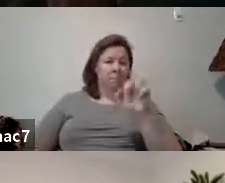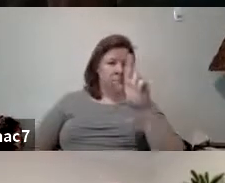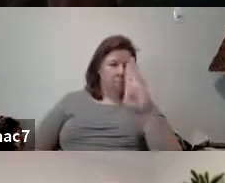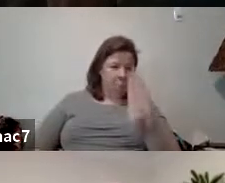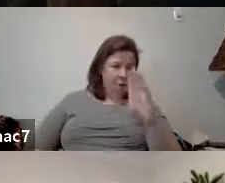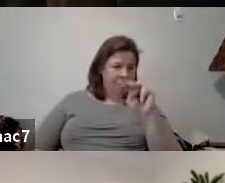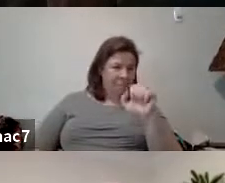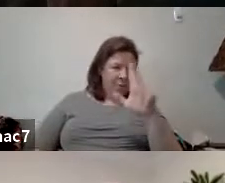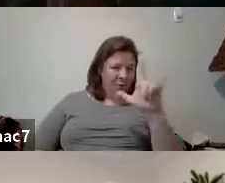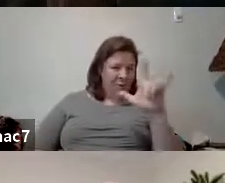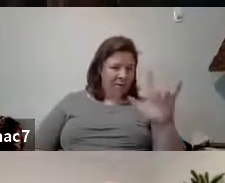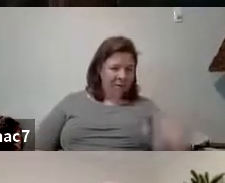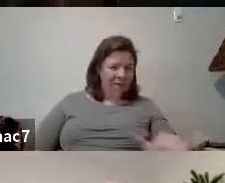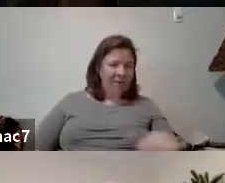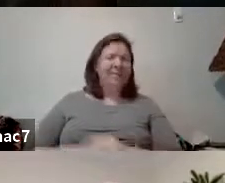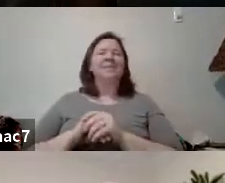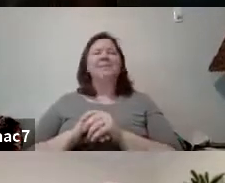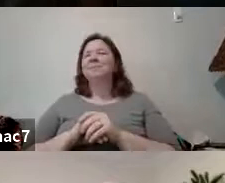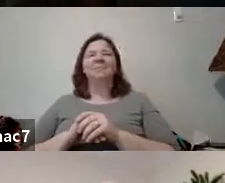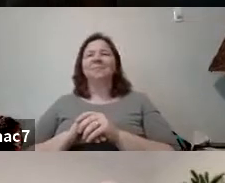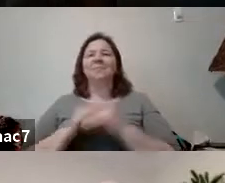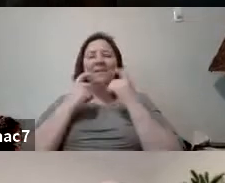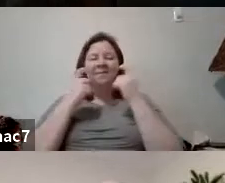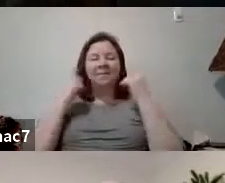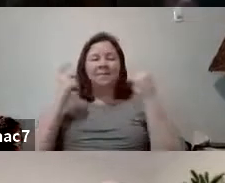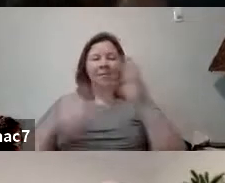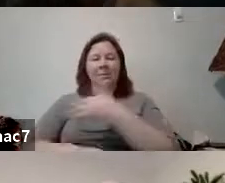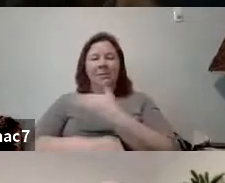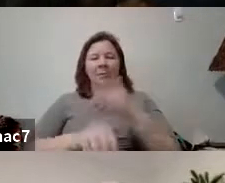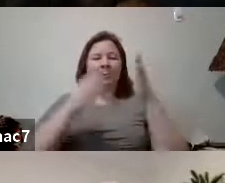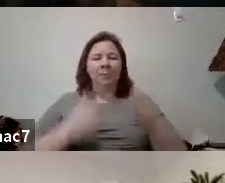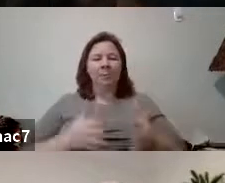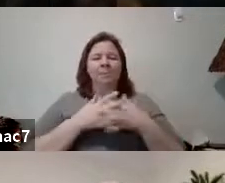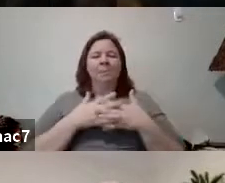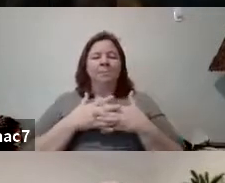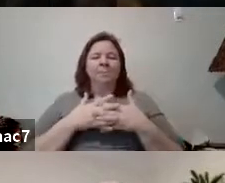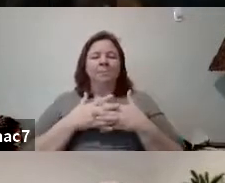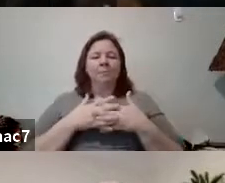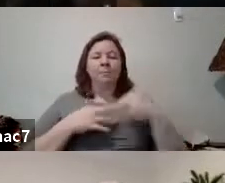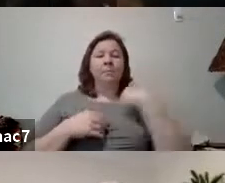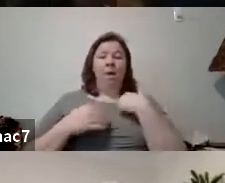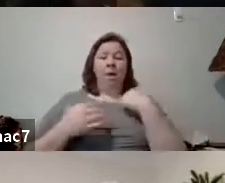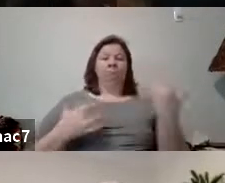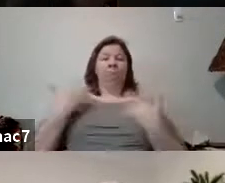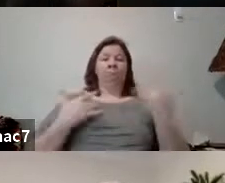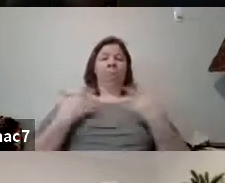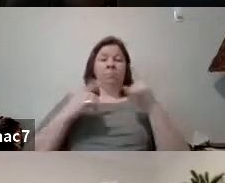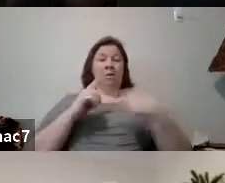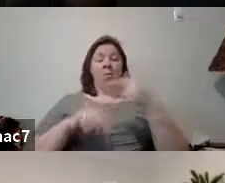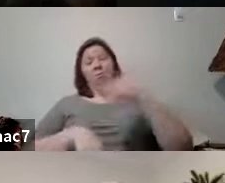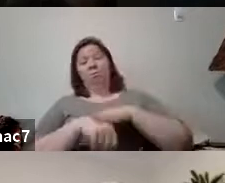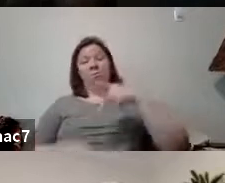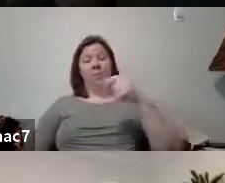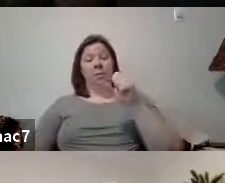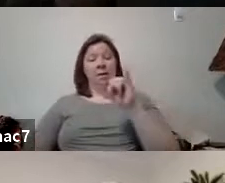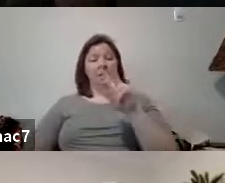Marley, he's so well renowned. So yeah, but basically, I'm just excited about ONPASSIVE. That's what we're here to